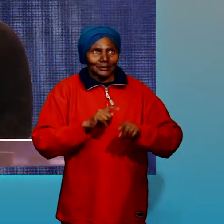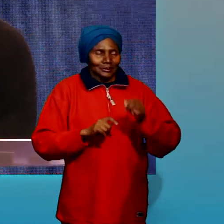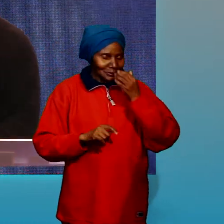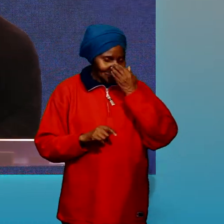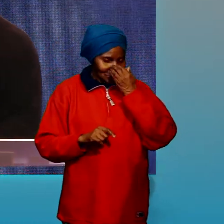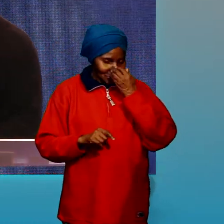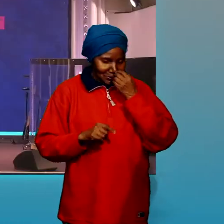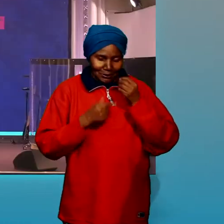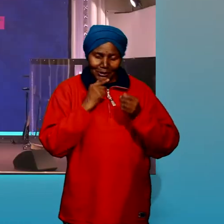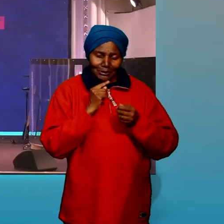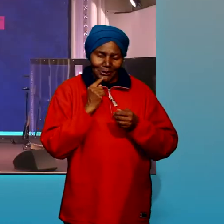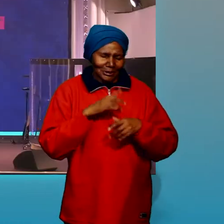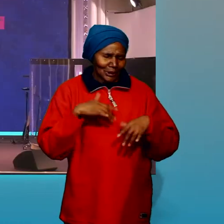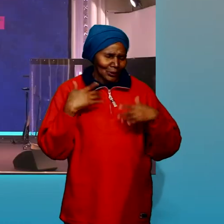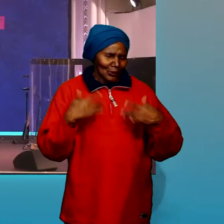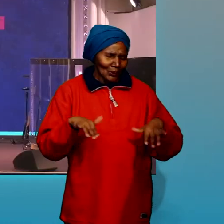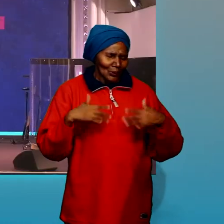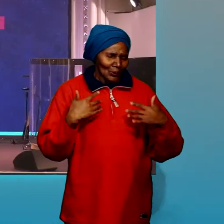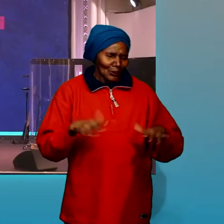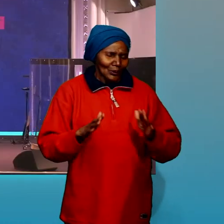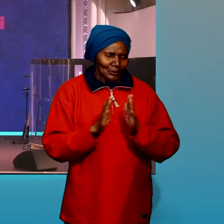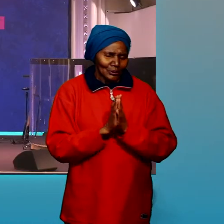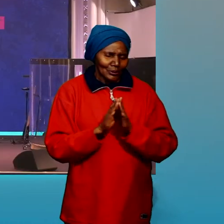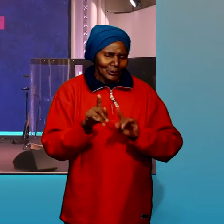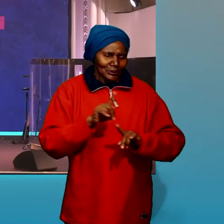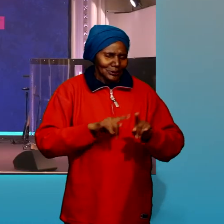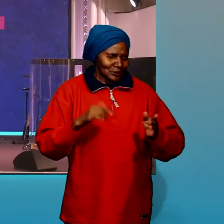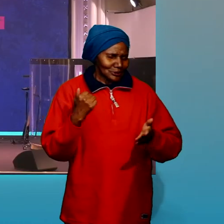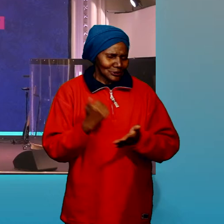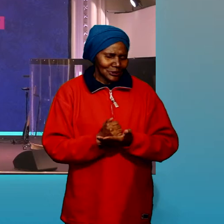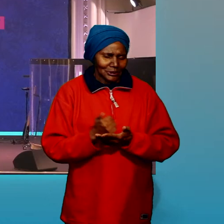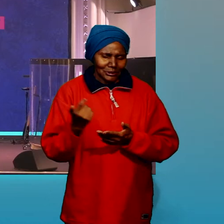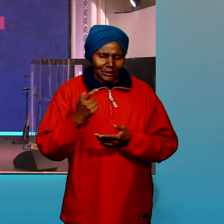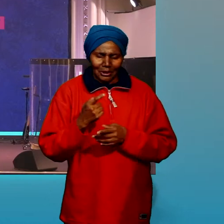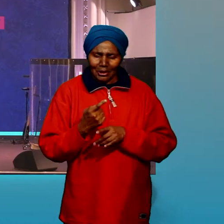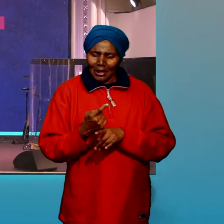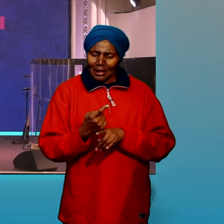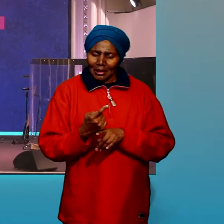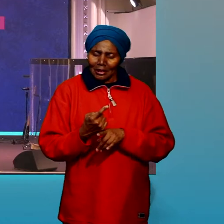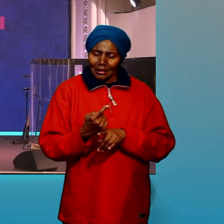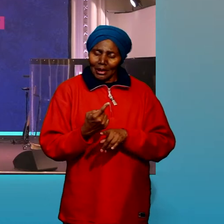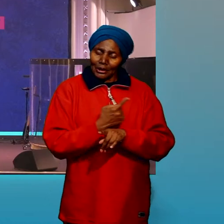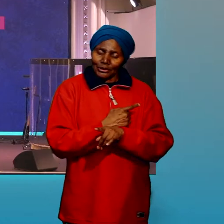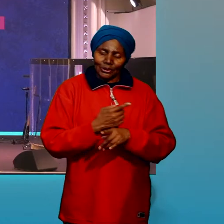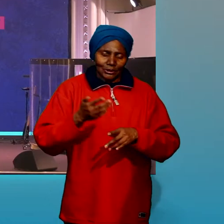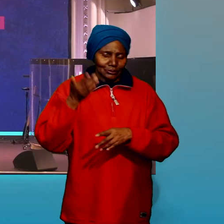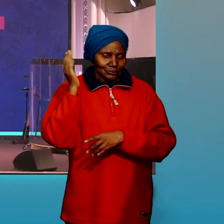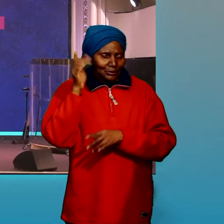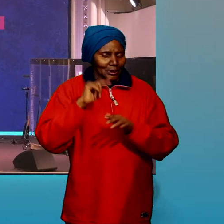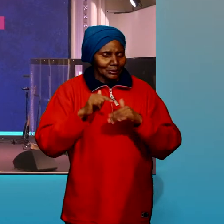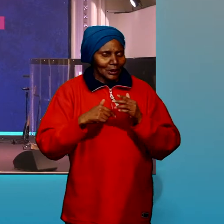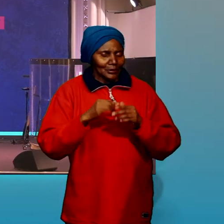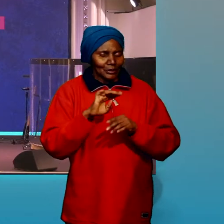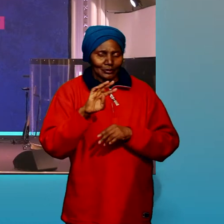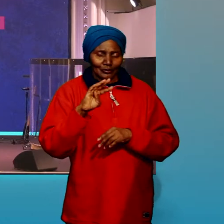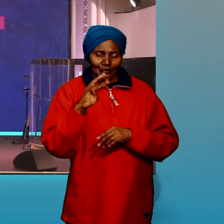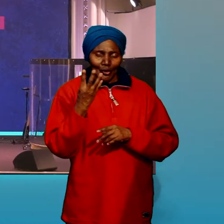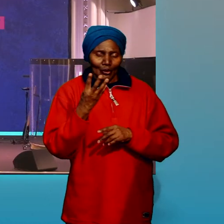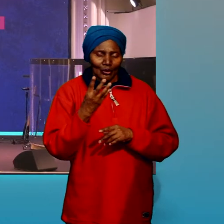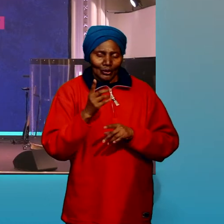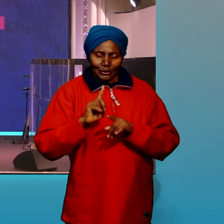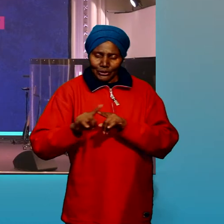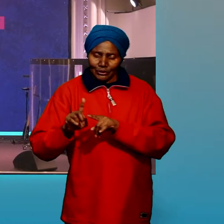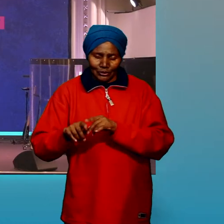meeting is fantastic. Last week we were talking about the four soils, the state of the heart. Those in the congregation, we were really praying